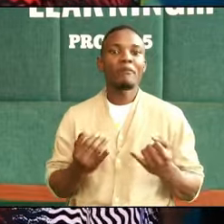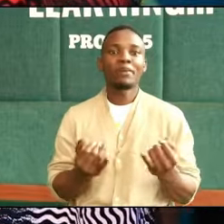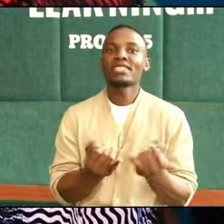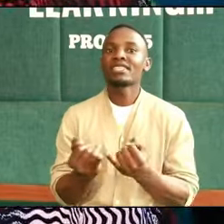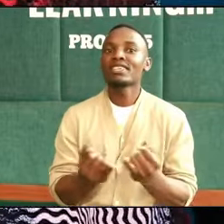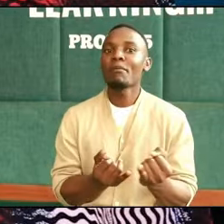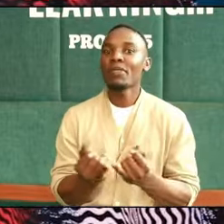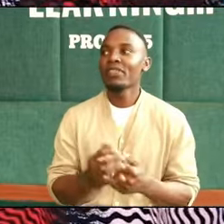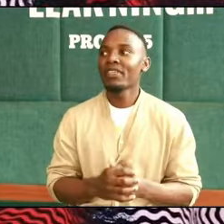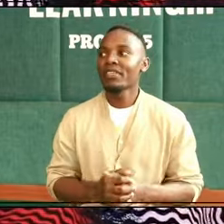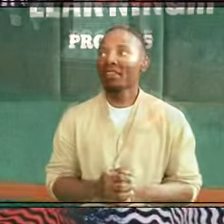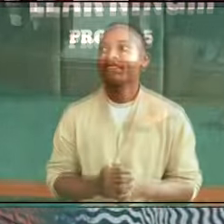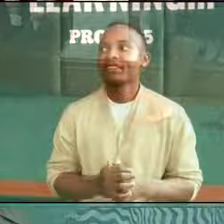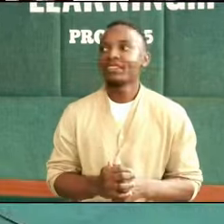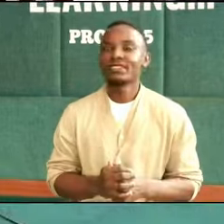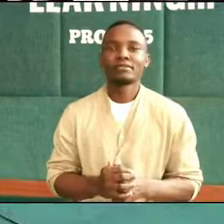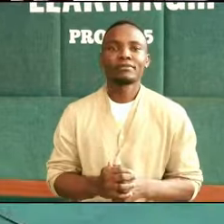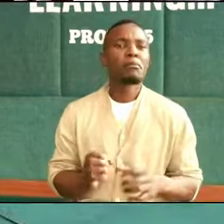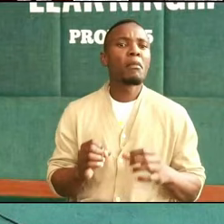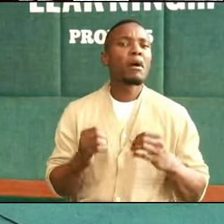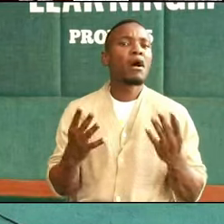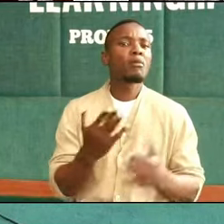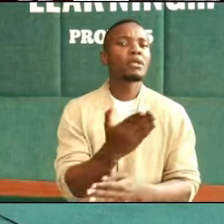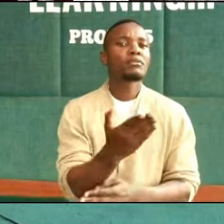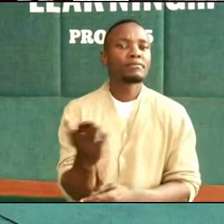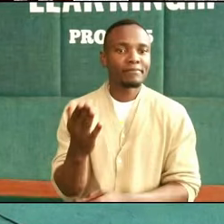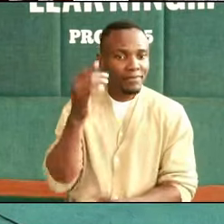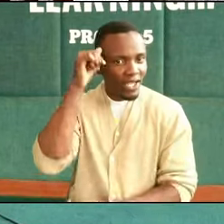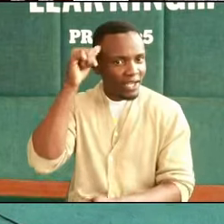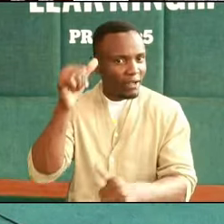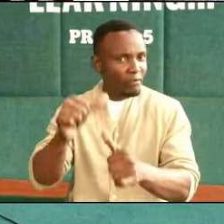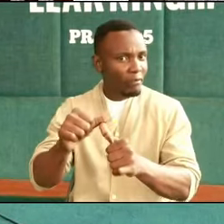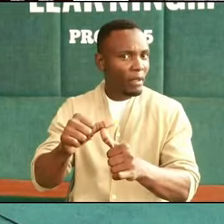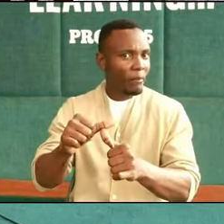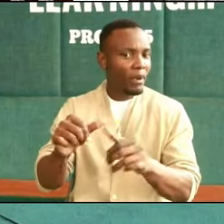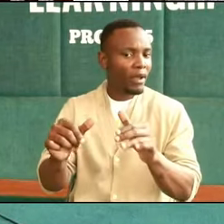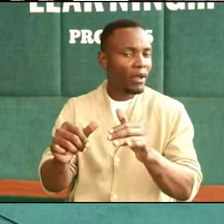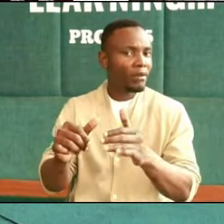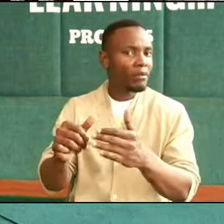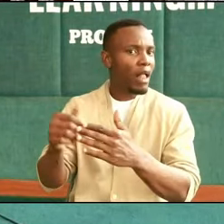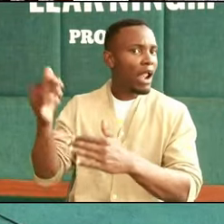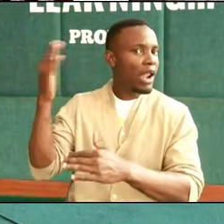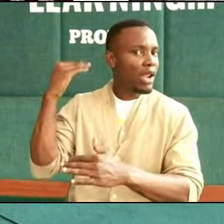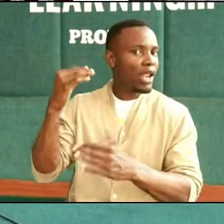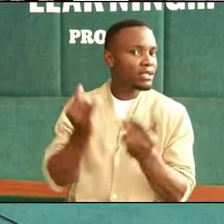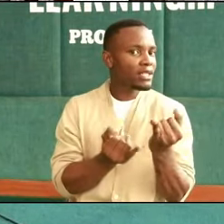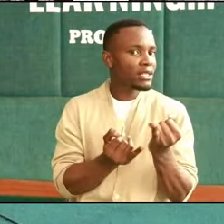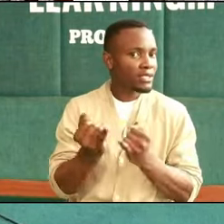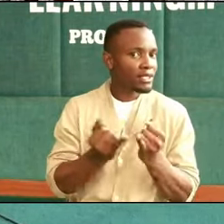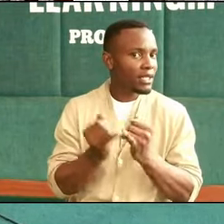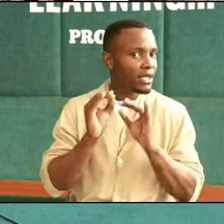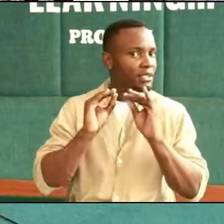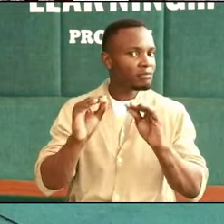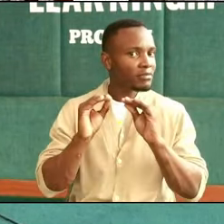children. How many of you remember what we learned about last Sabbath?